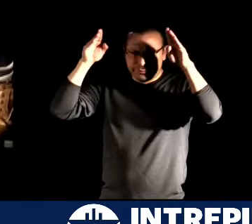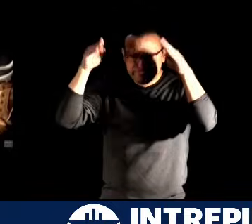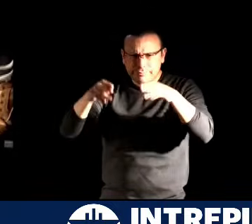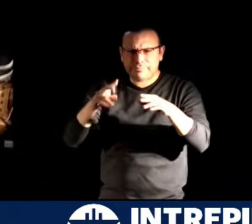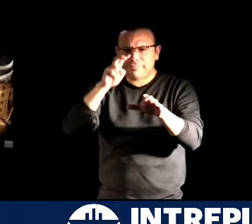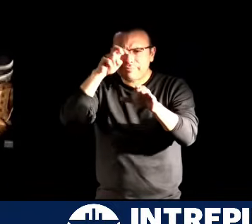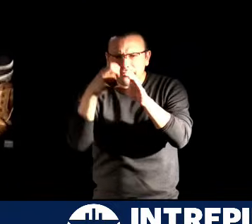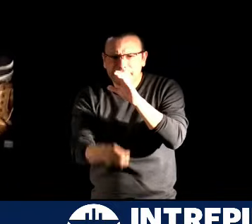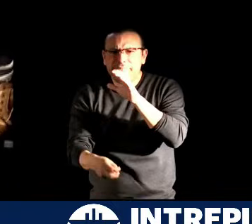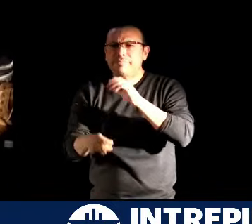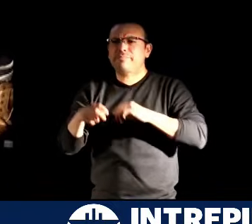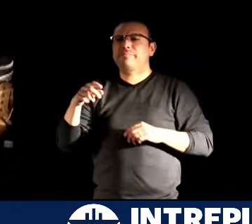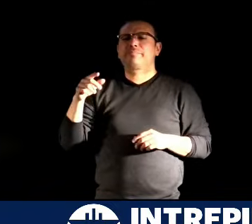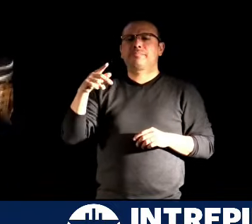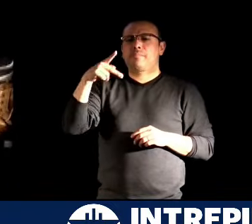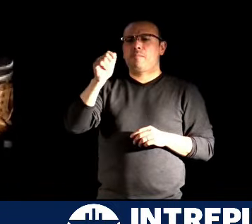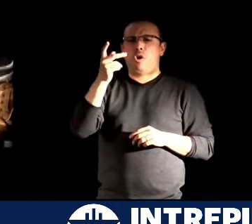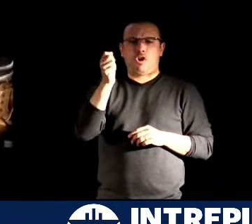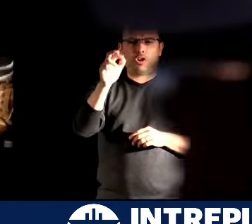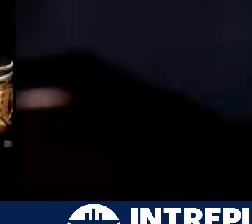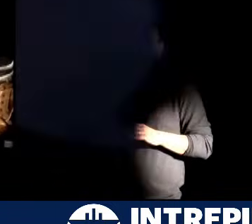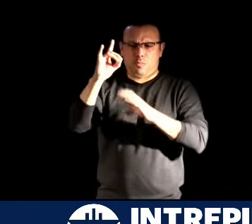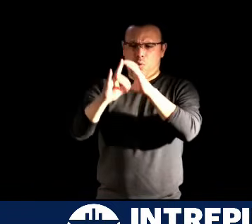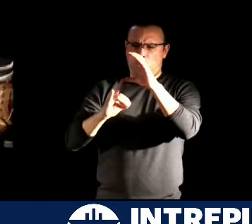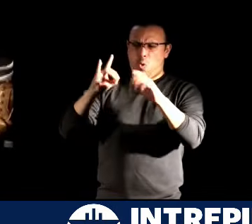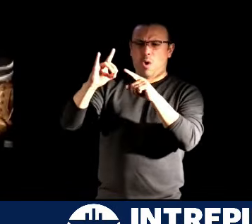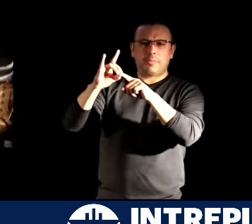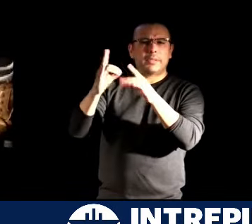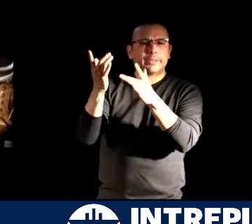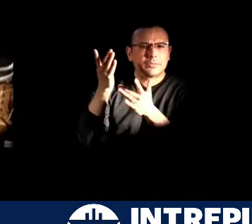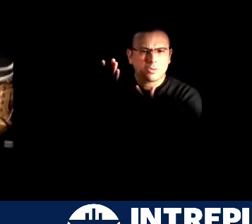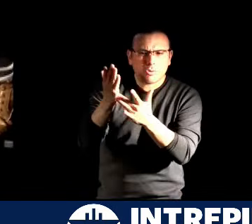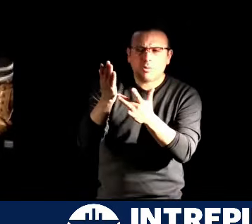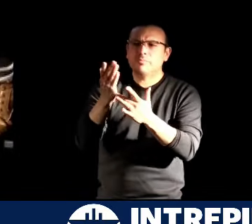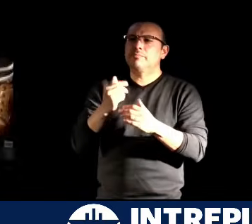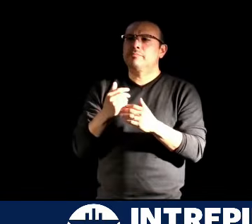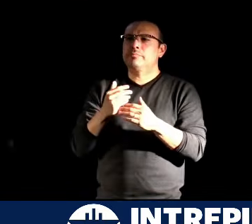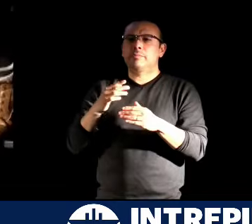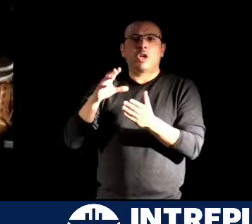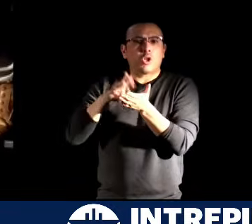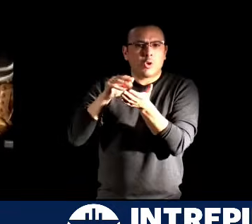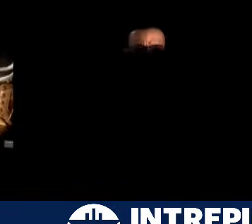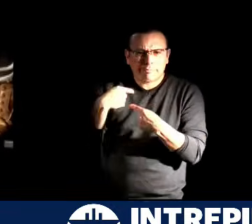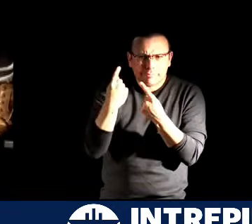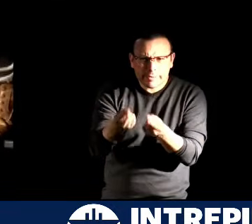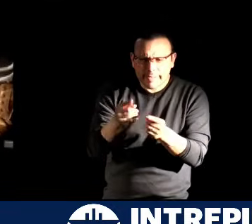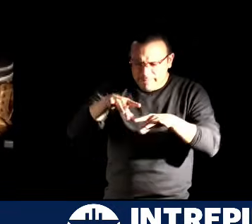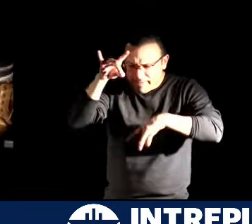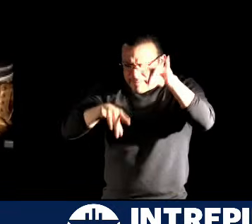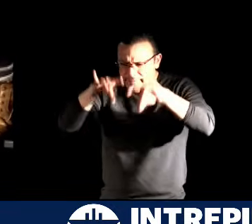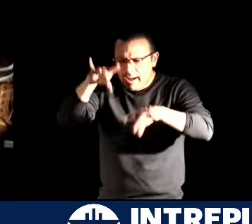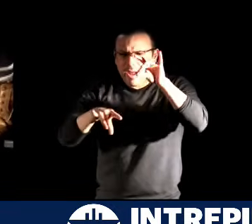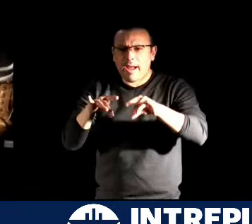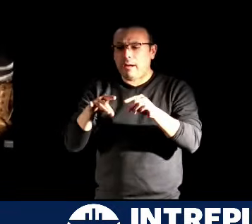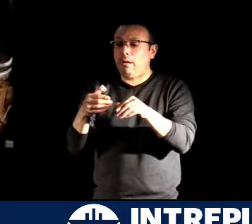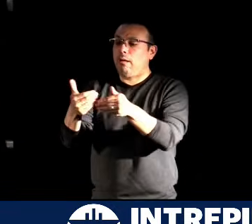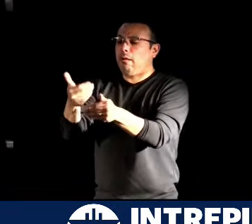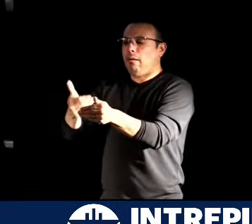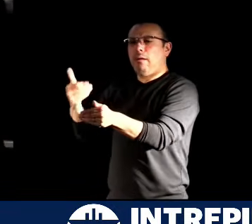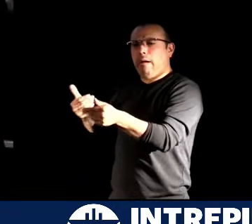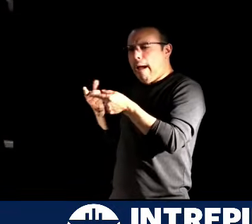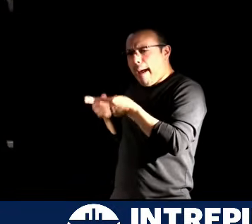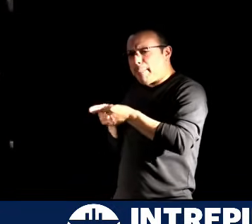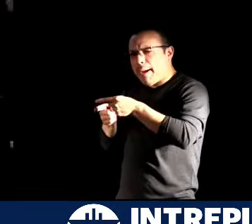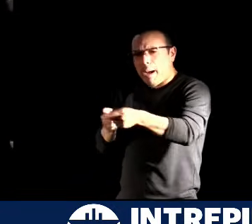the technology, the science we are learning, the challenges, and a lot of stories that goes with this mission.